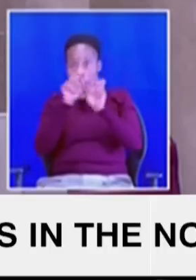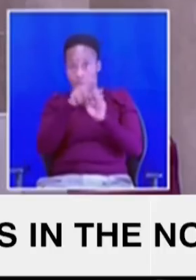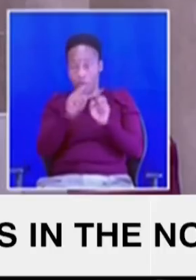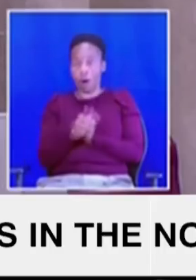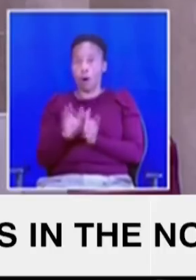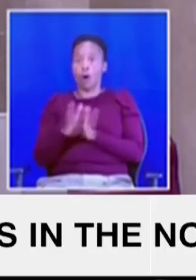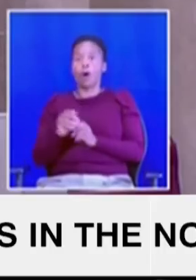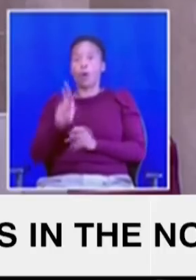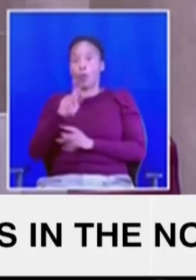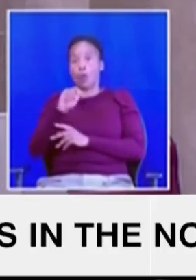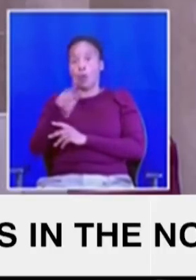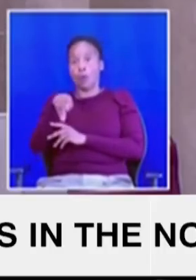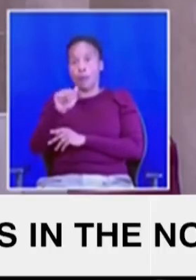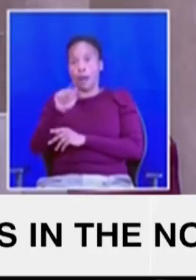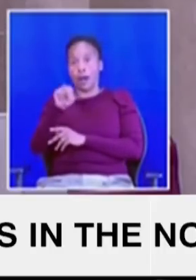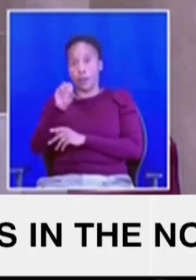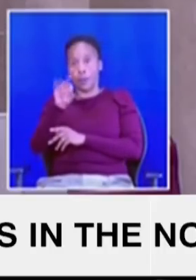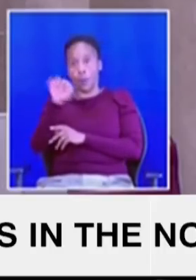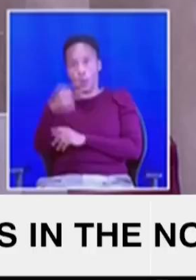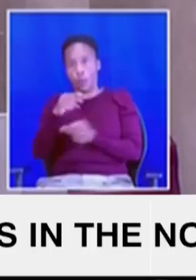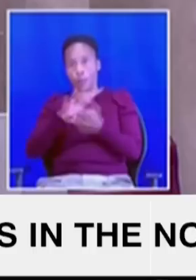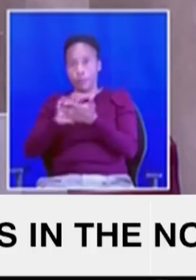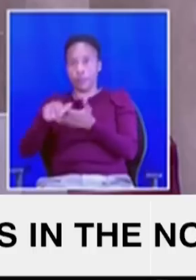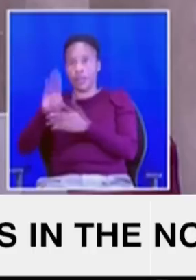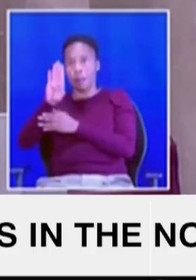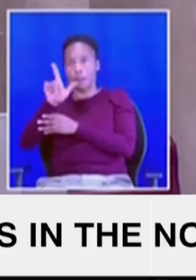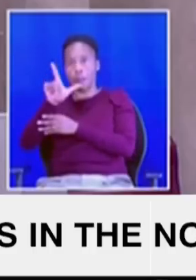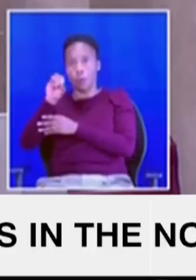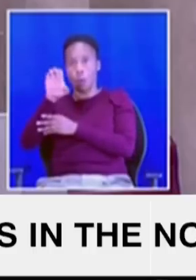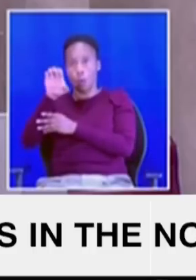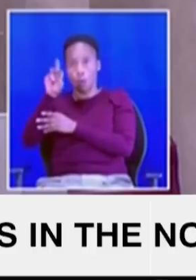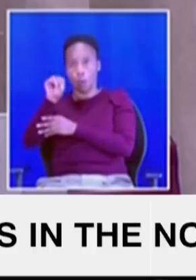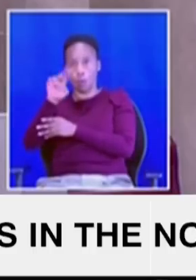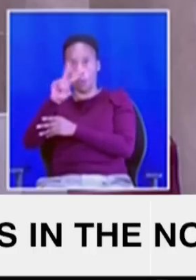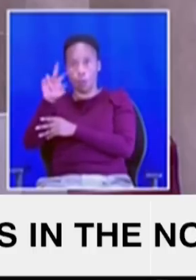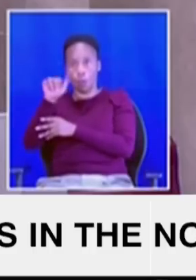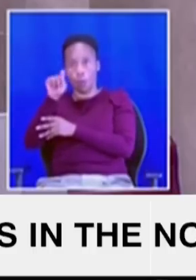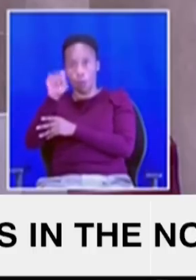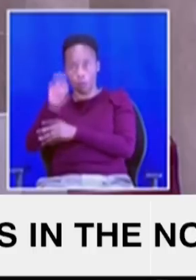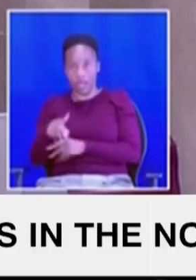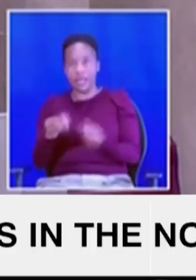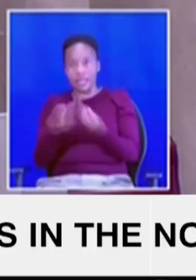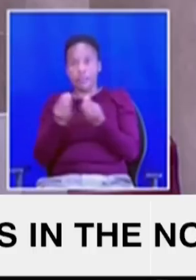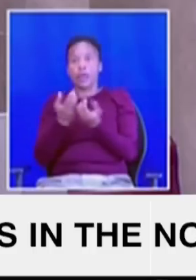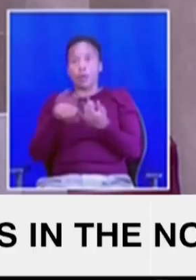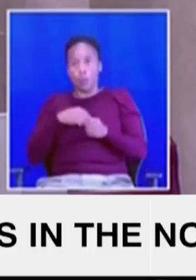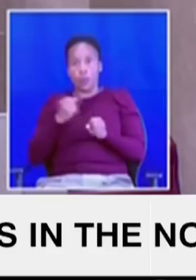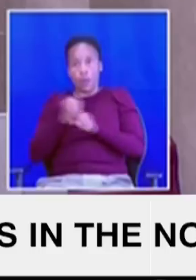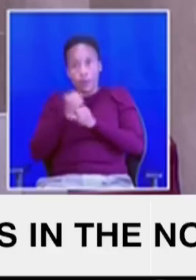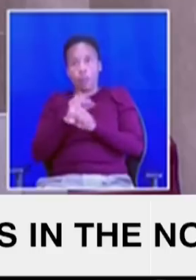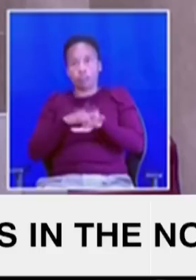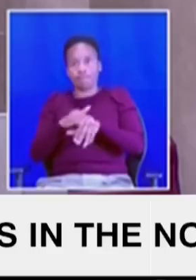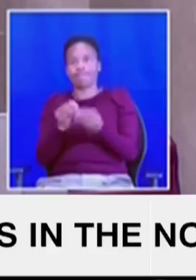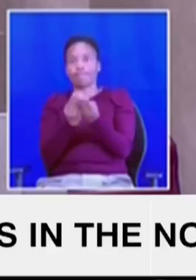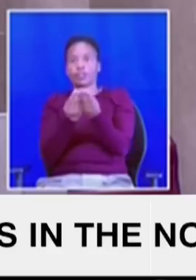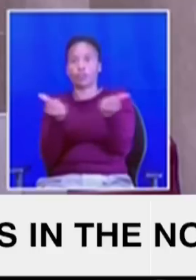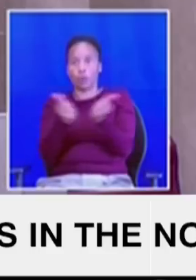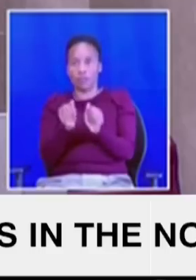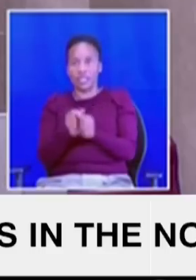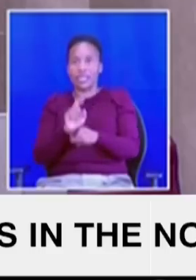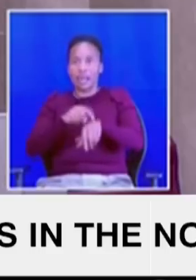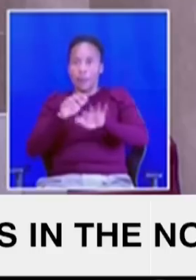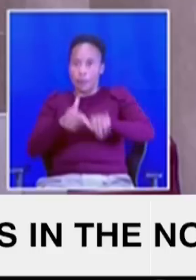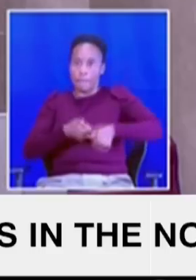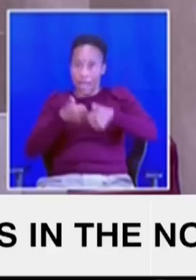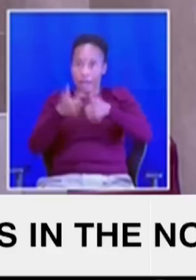it's something that we are working on to resolve. And I'm hoping that by the time we return from